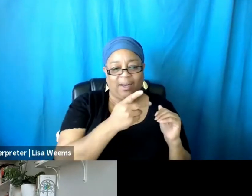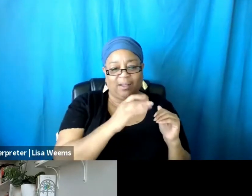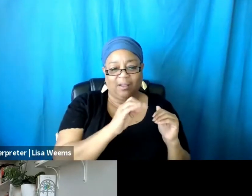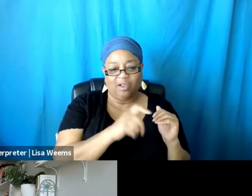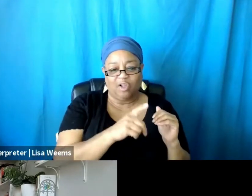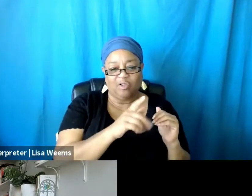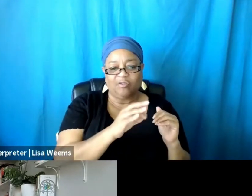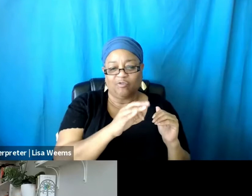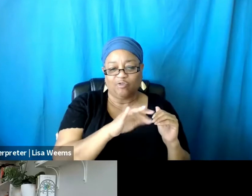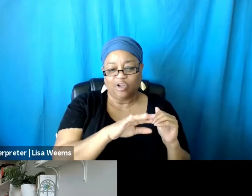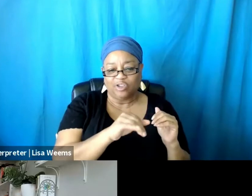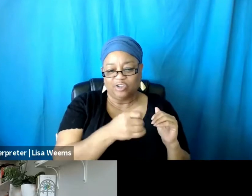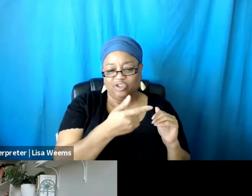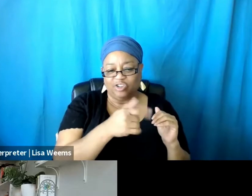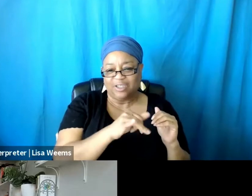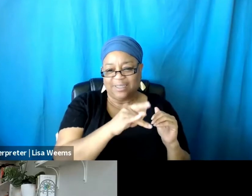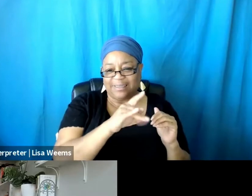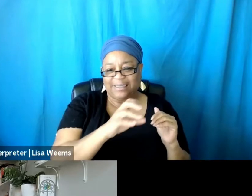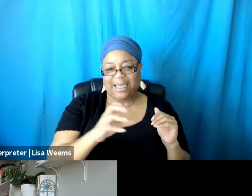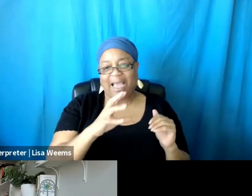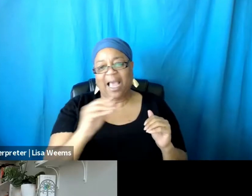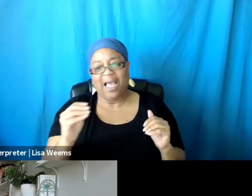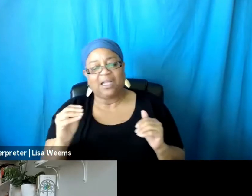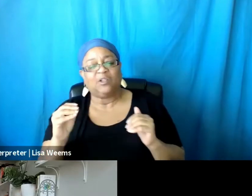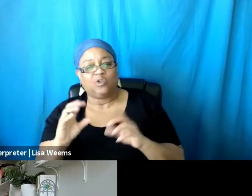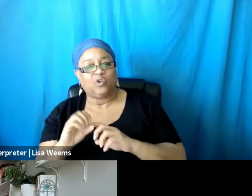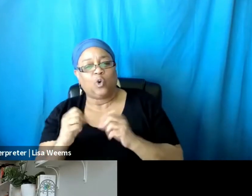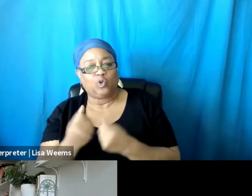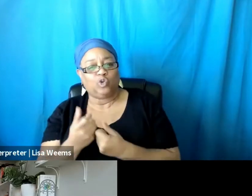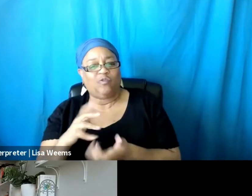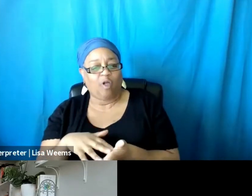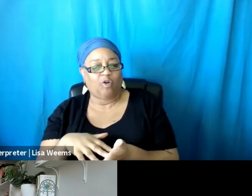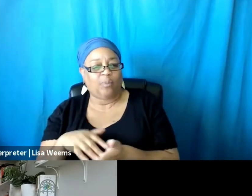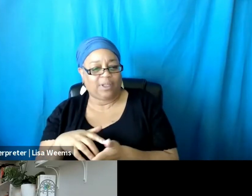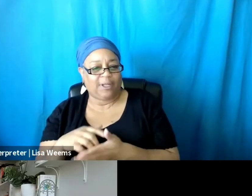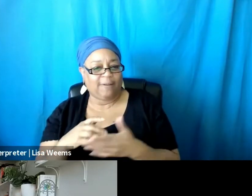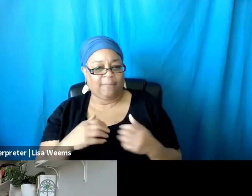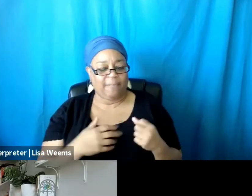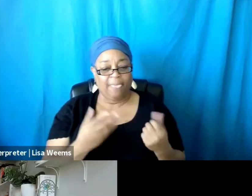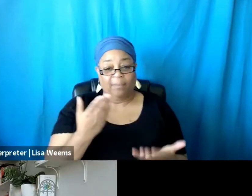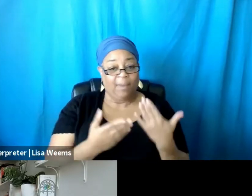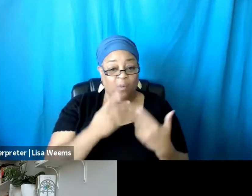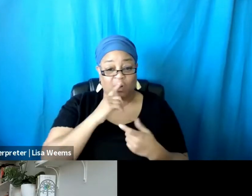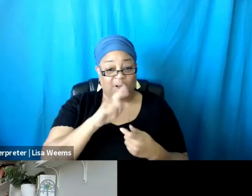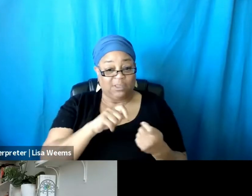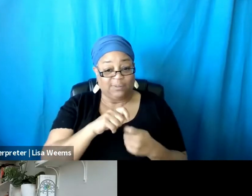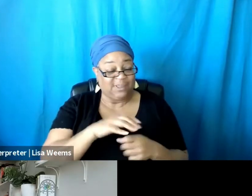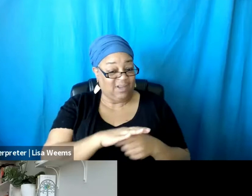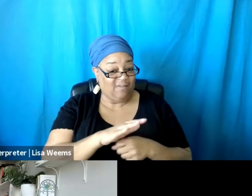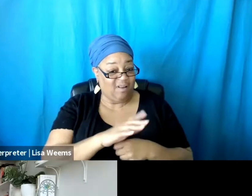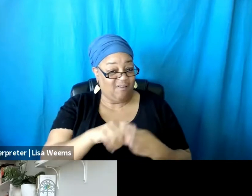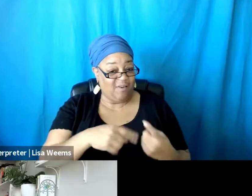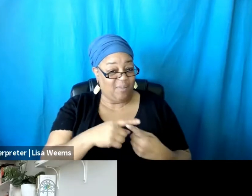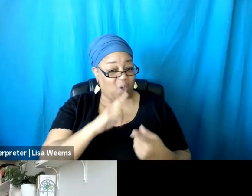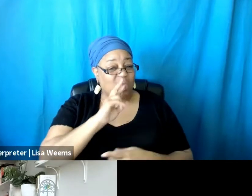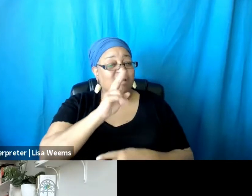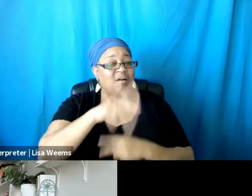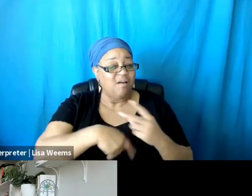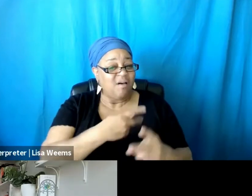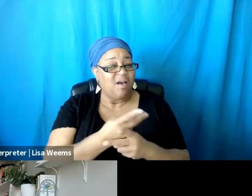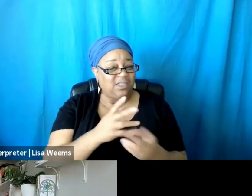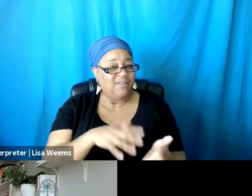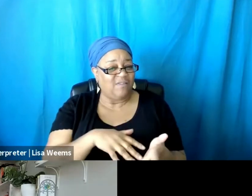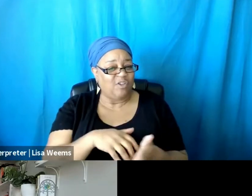vulnerable populations, we may not be specific enough about the types of vulnerabilities we're thinking about, or we may not be holistic enough in